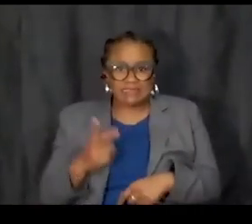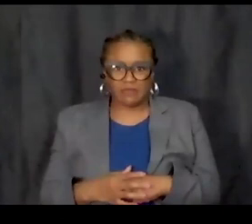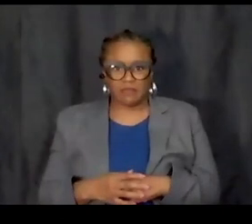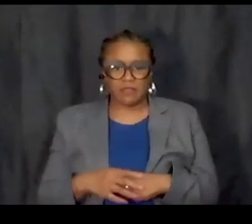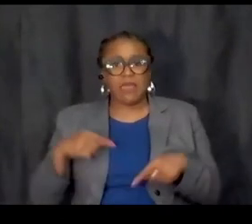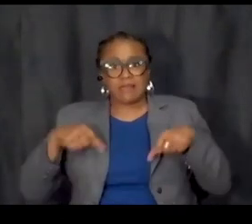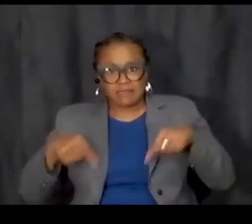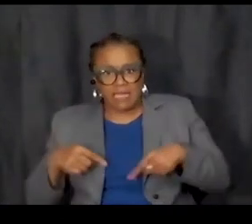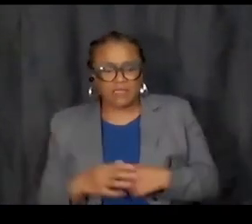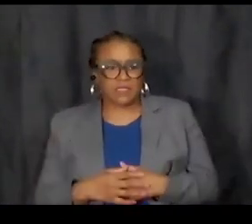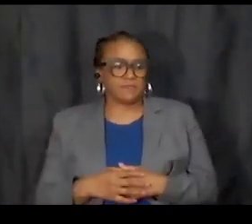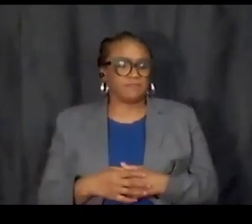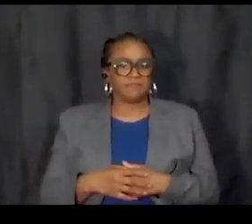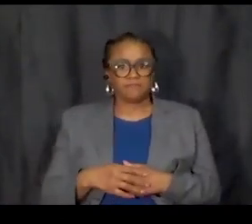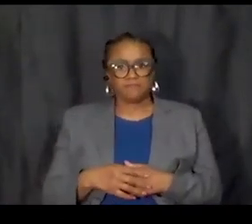going into too much detail,